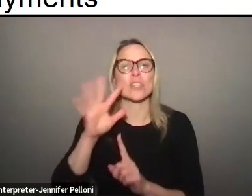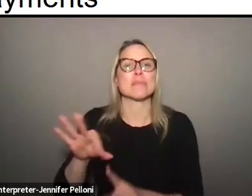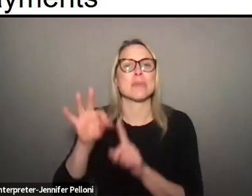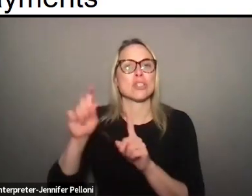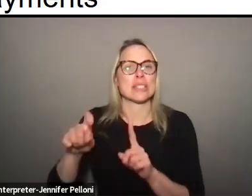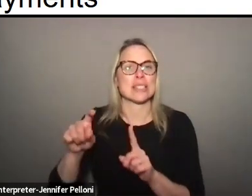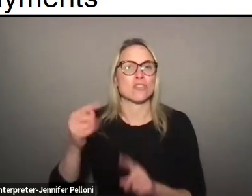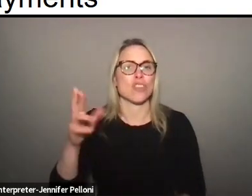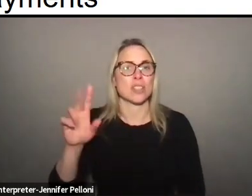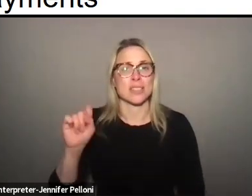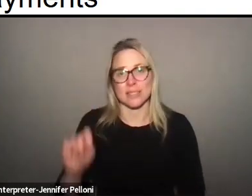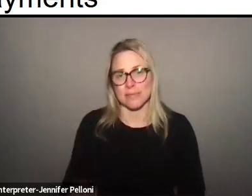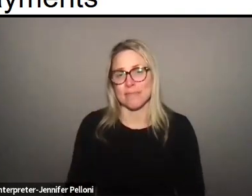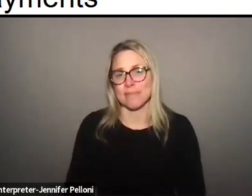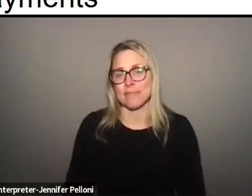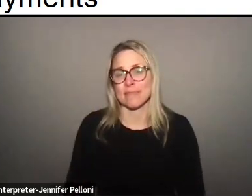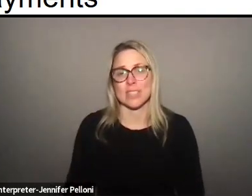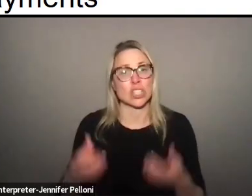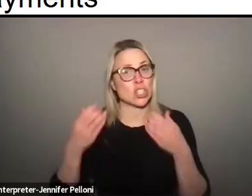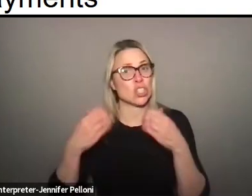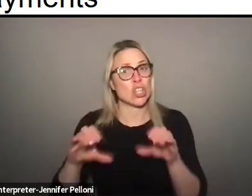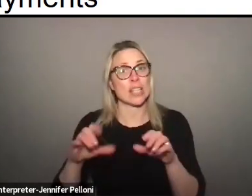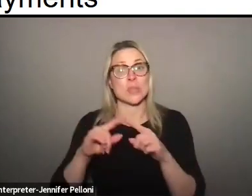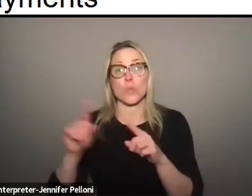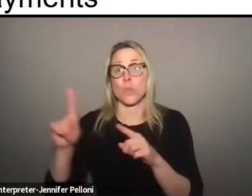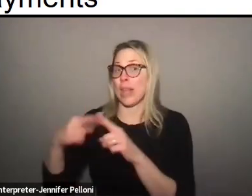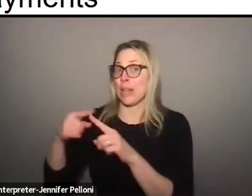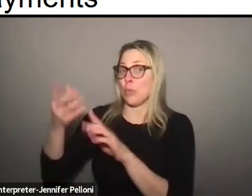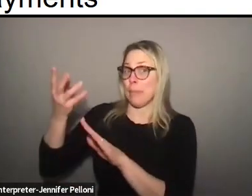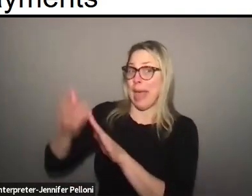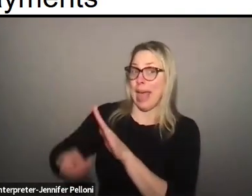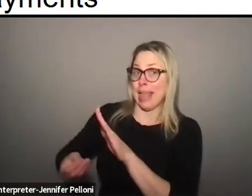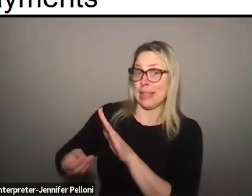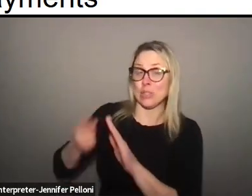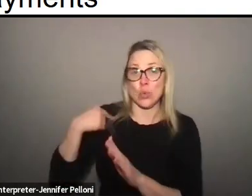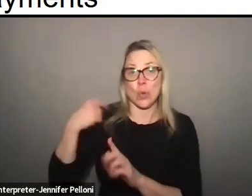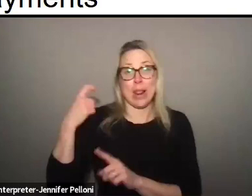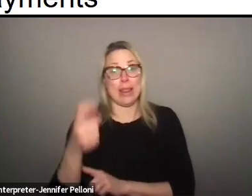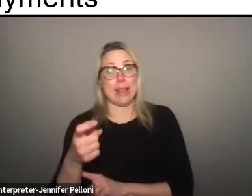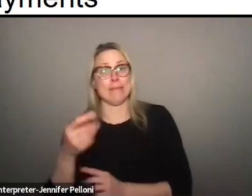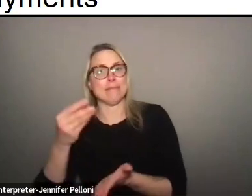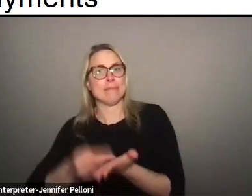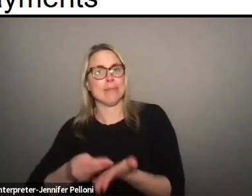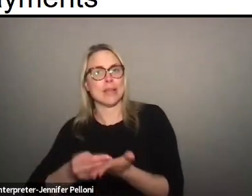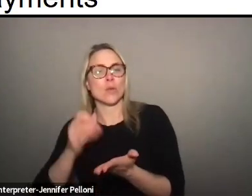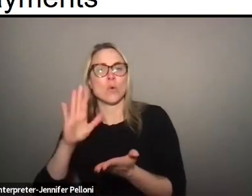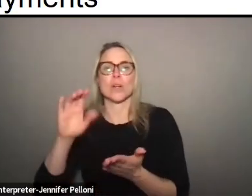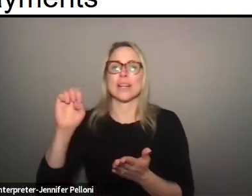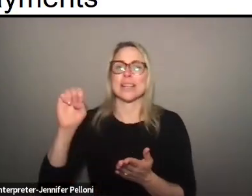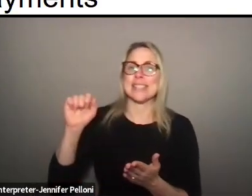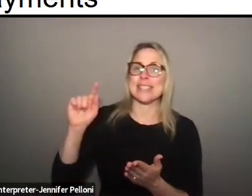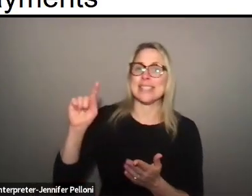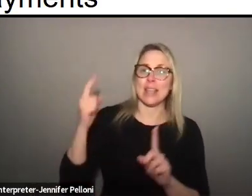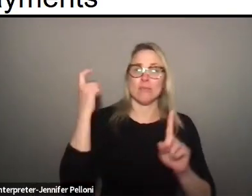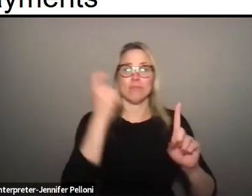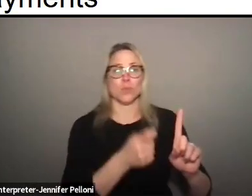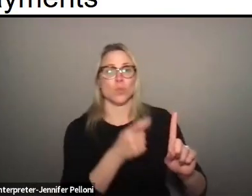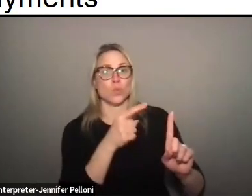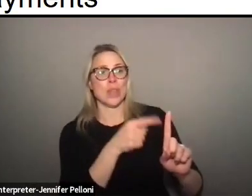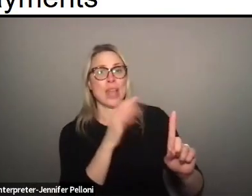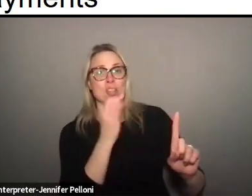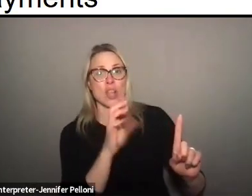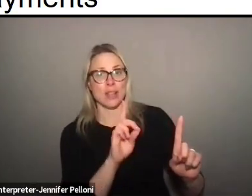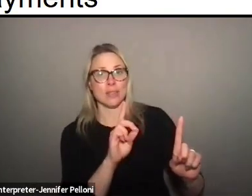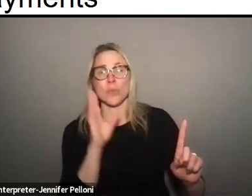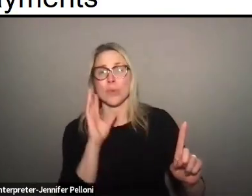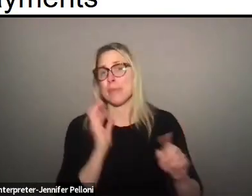trust. Chances are when you pass away and you want to leave money or your estate to your child, it's going to be